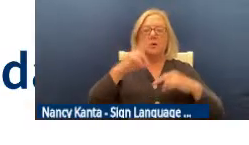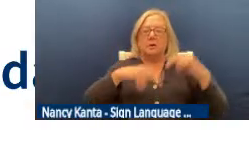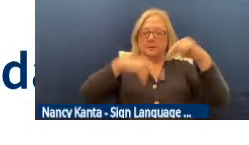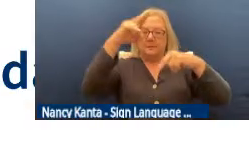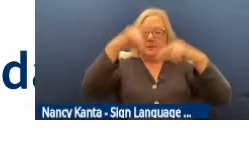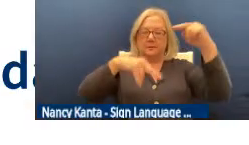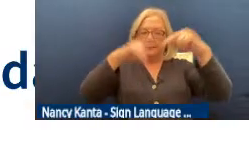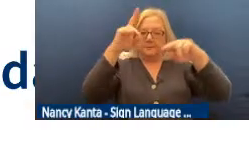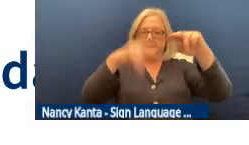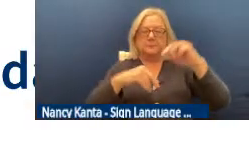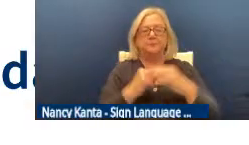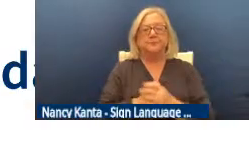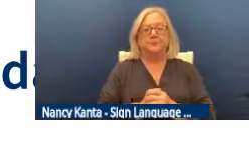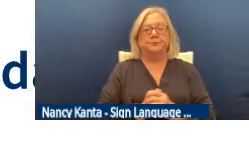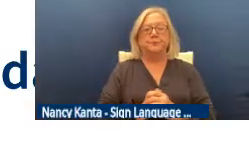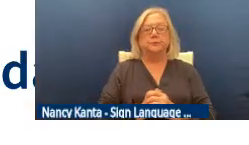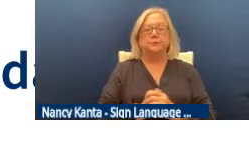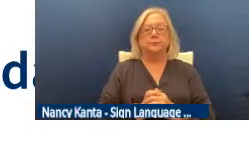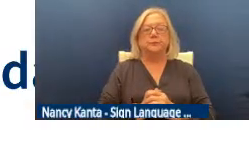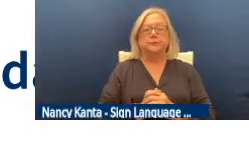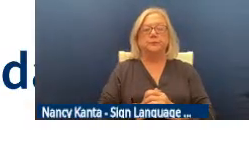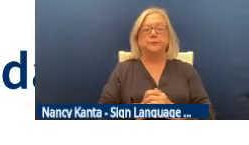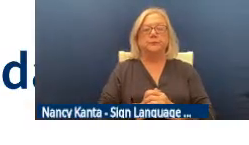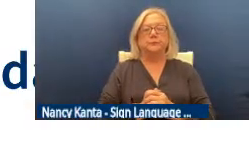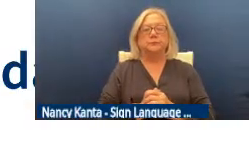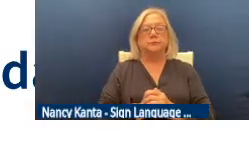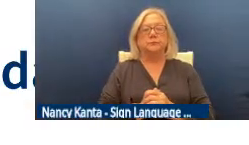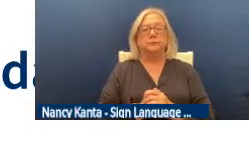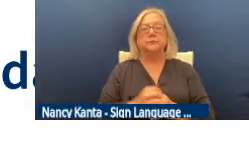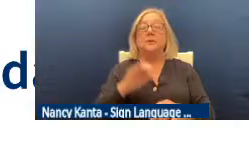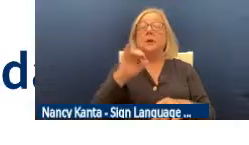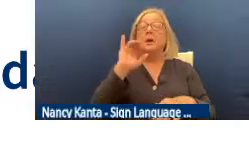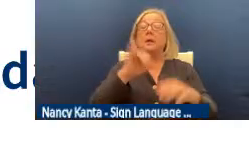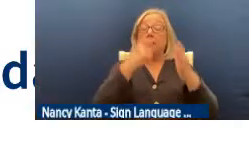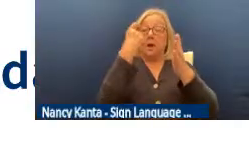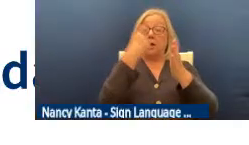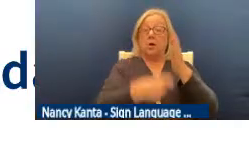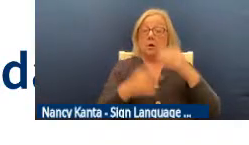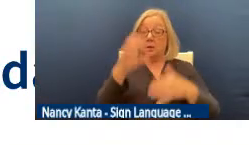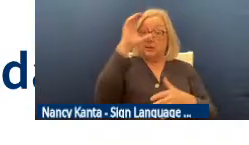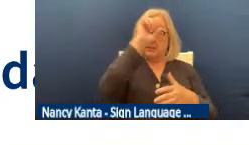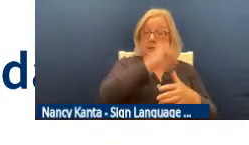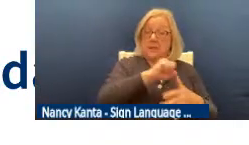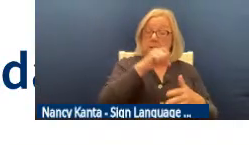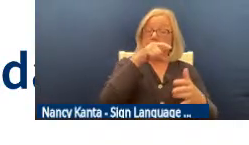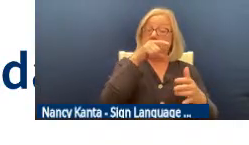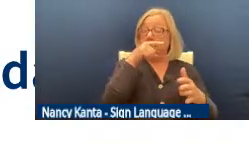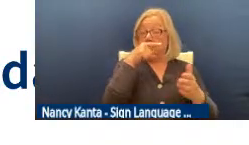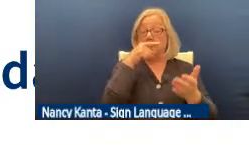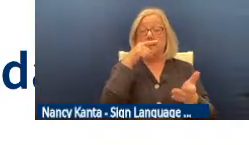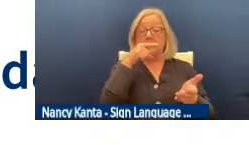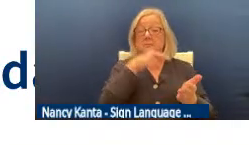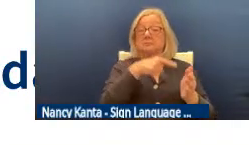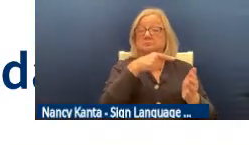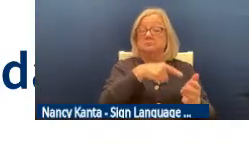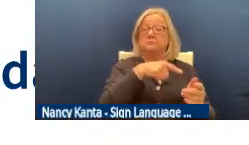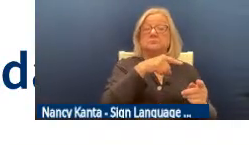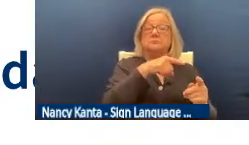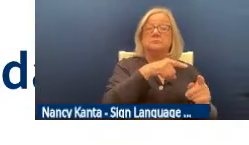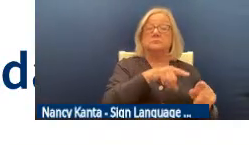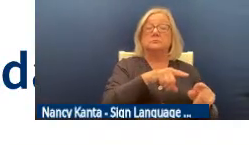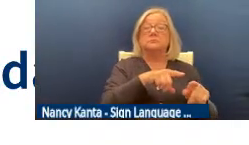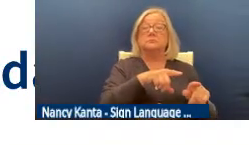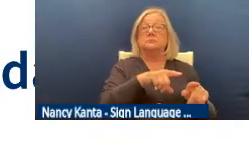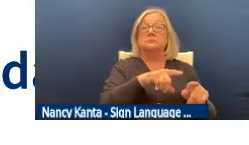them. So that updated cost estimate will then also go kind of be compared to a